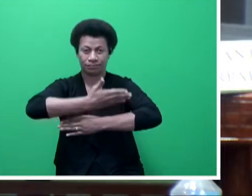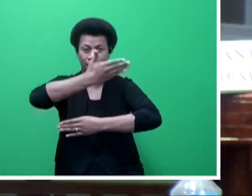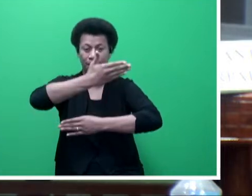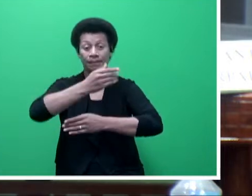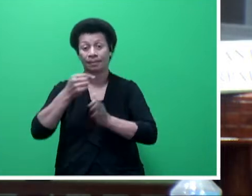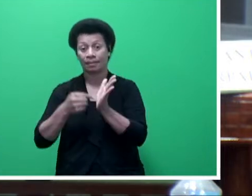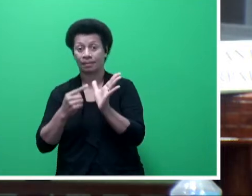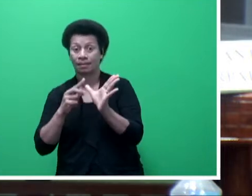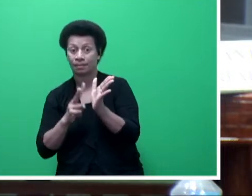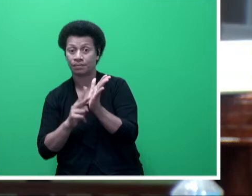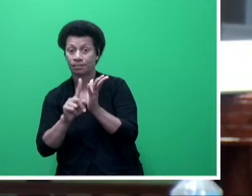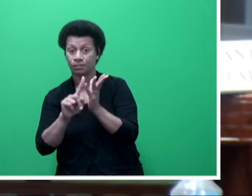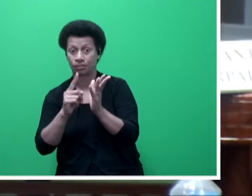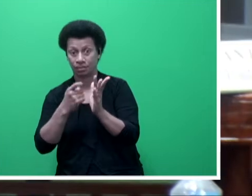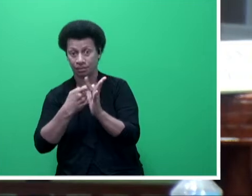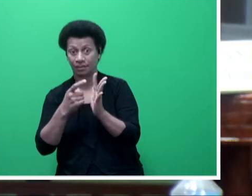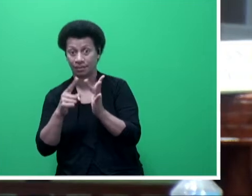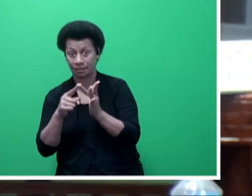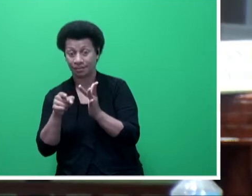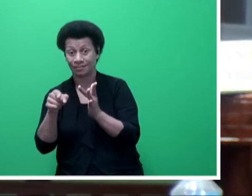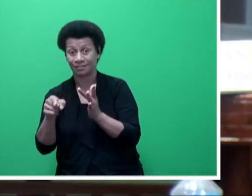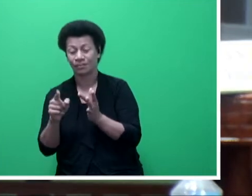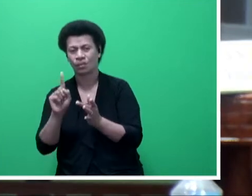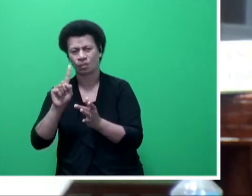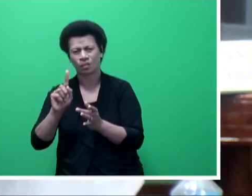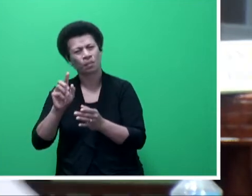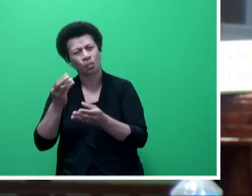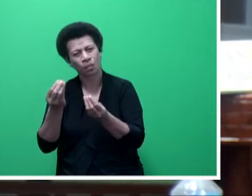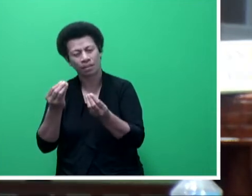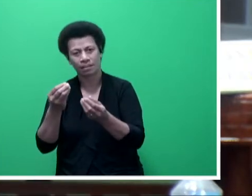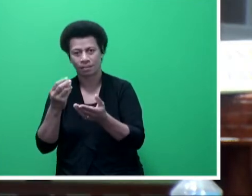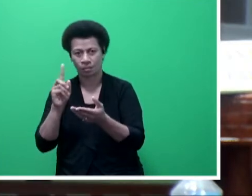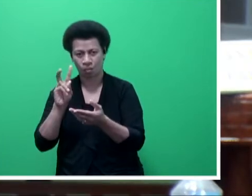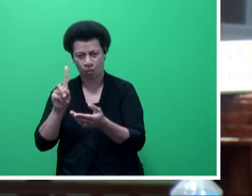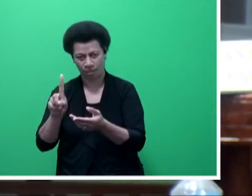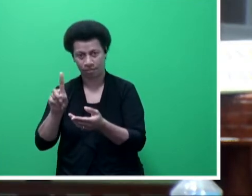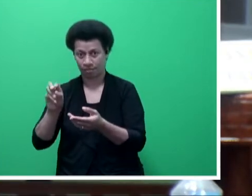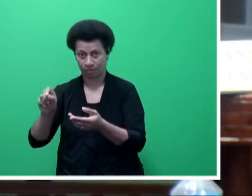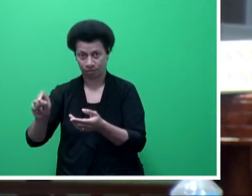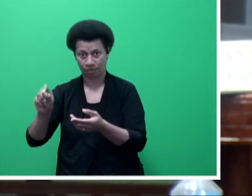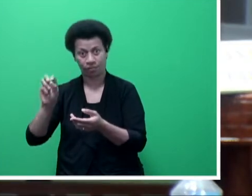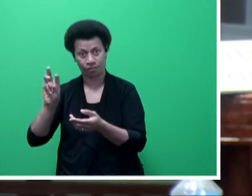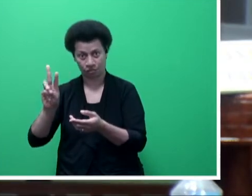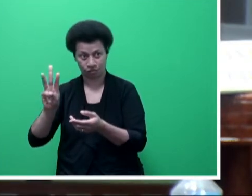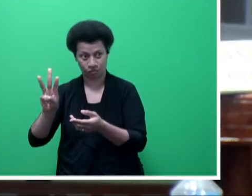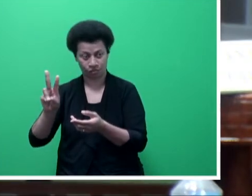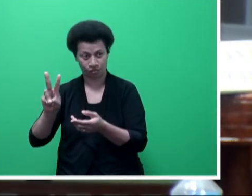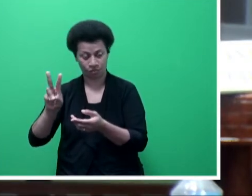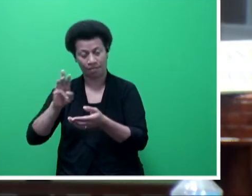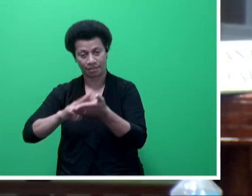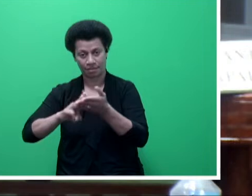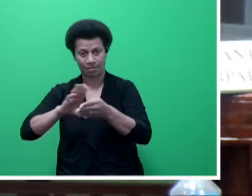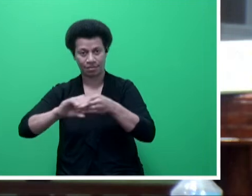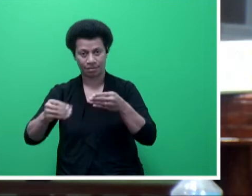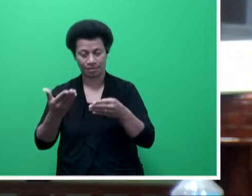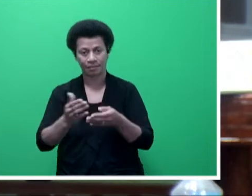seawall worth $1.2 million. For the next financial year, we have earmarked nature-based